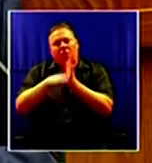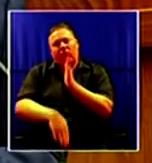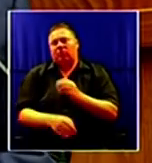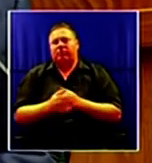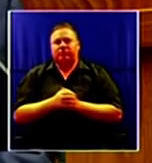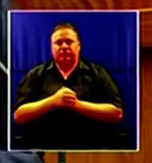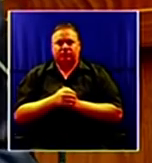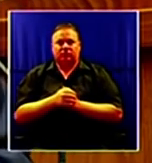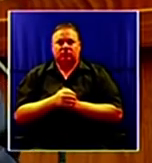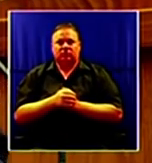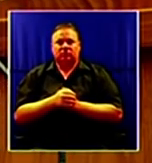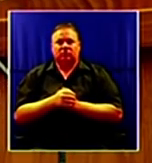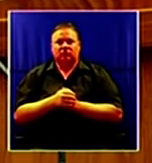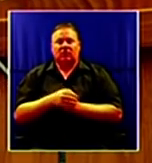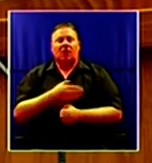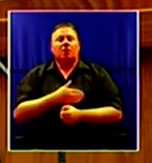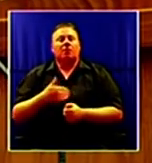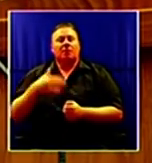Madam Speaker,